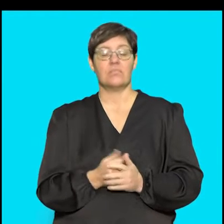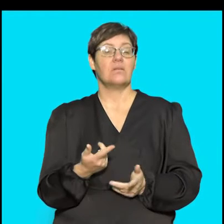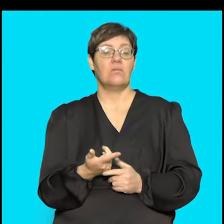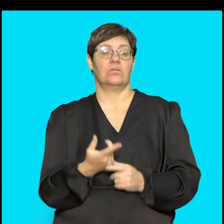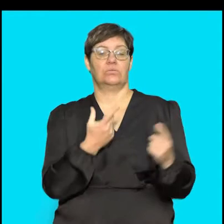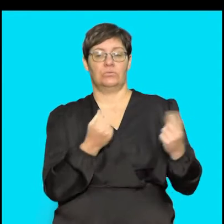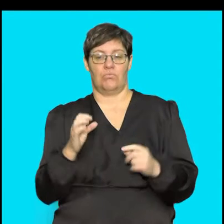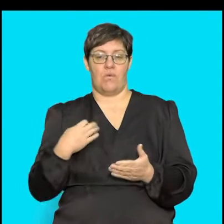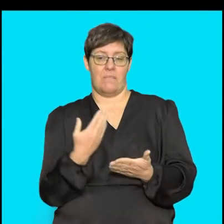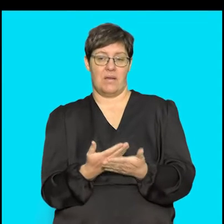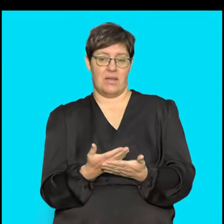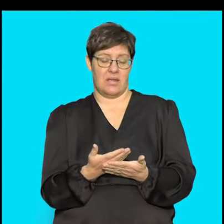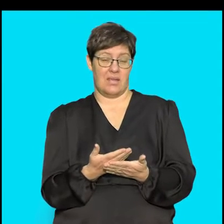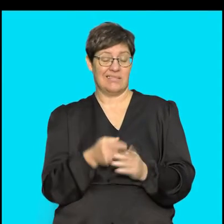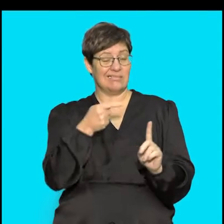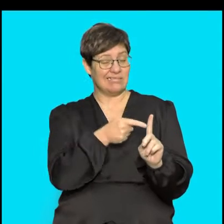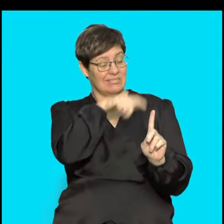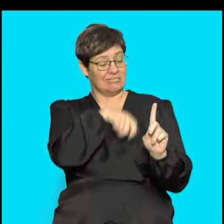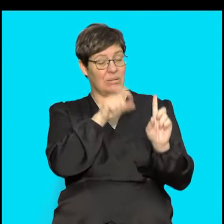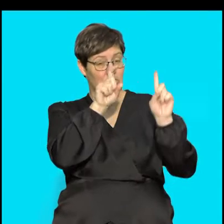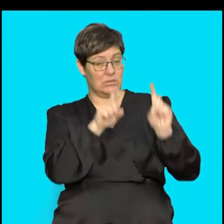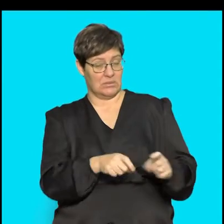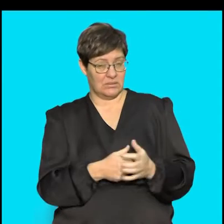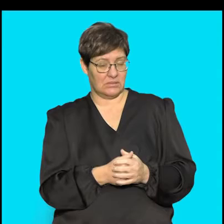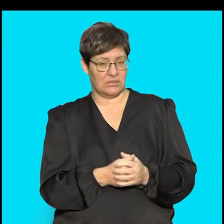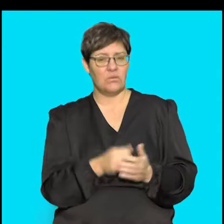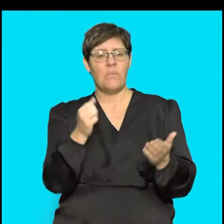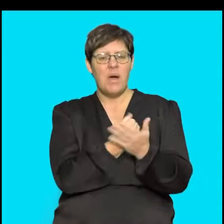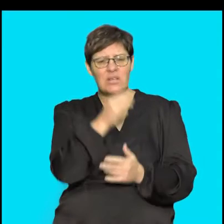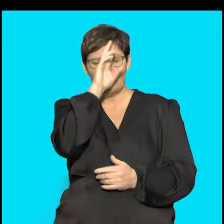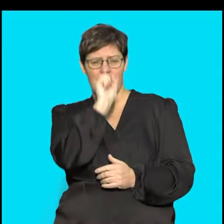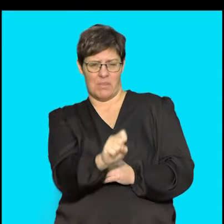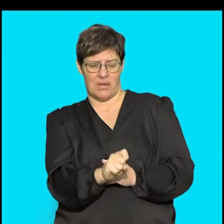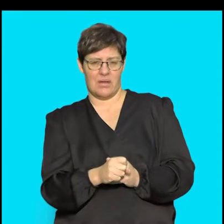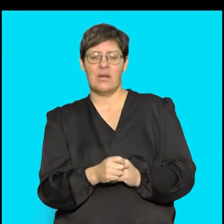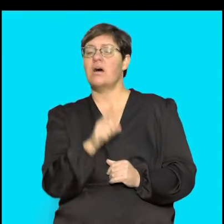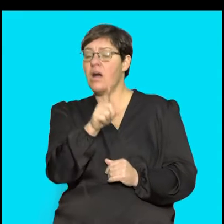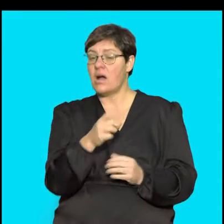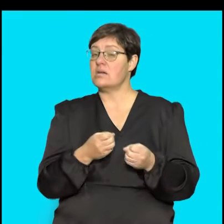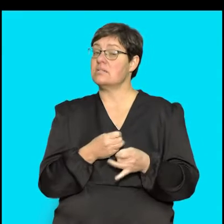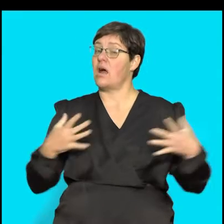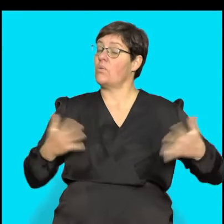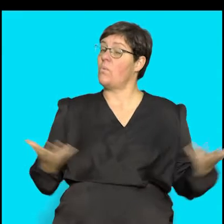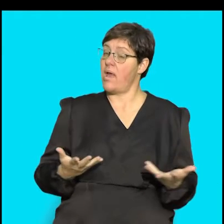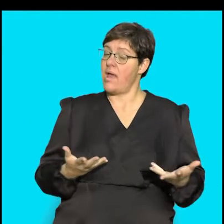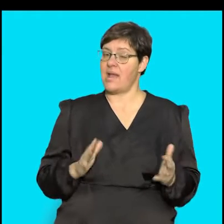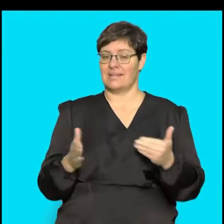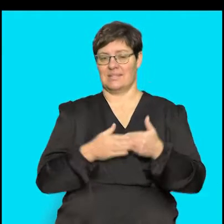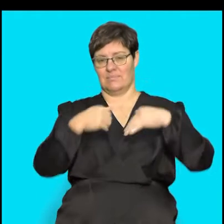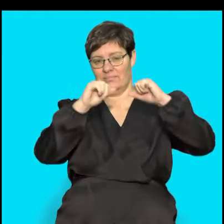So when we're going to apply Le Chatelier's principle, we must remember that we always start in a closed